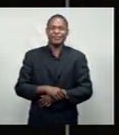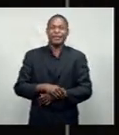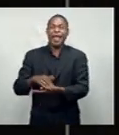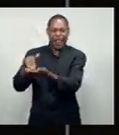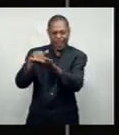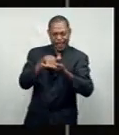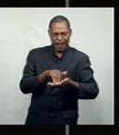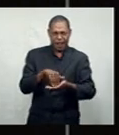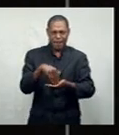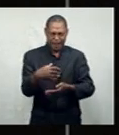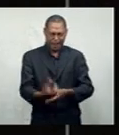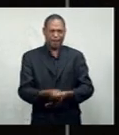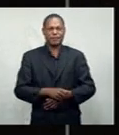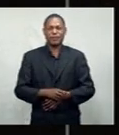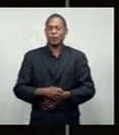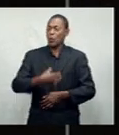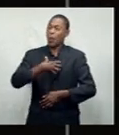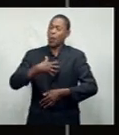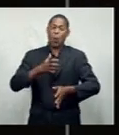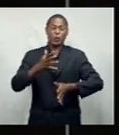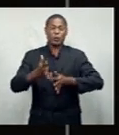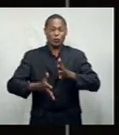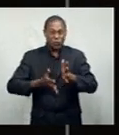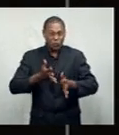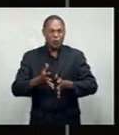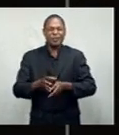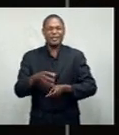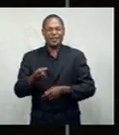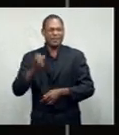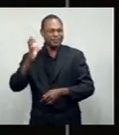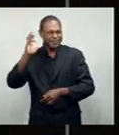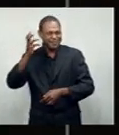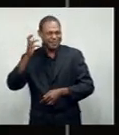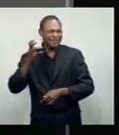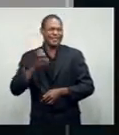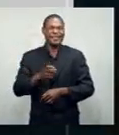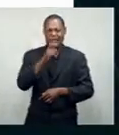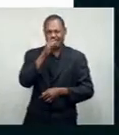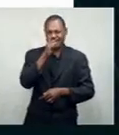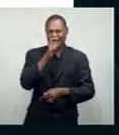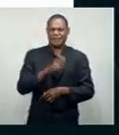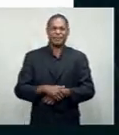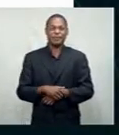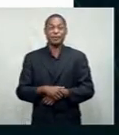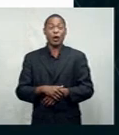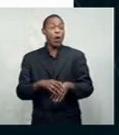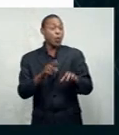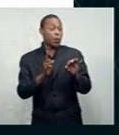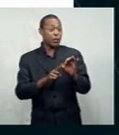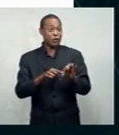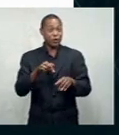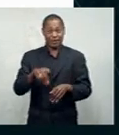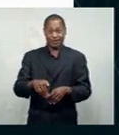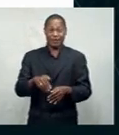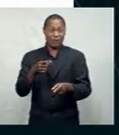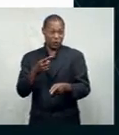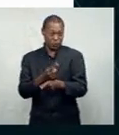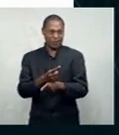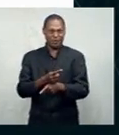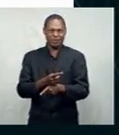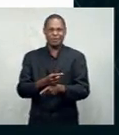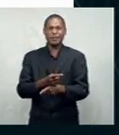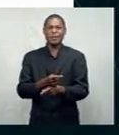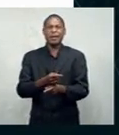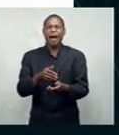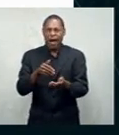John, Fiji. For these stories and others, you can tune in daily to our sister radio station, Gold FM. To our poll question this week, we're asking, do you agree with